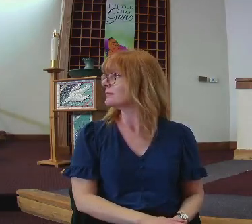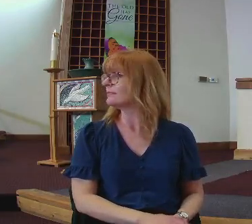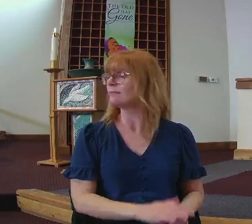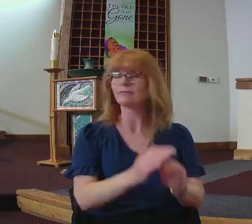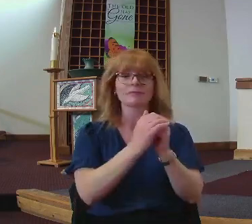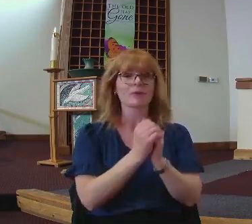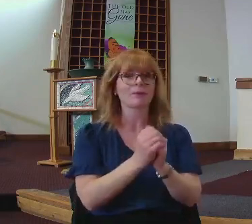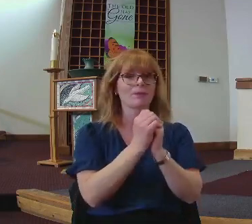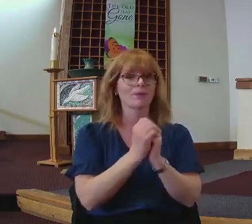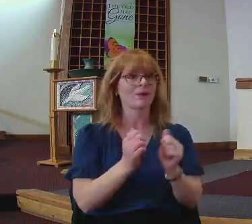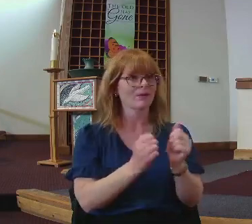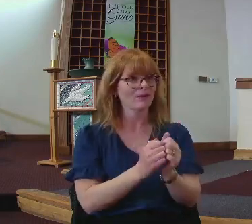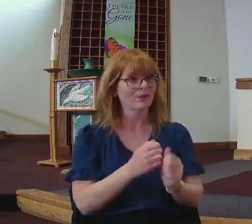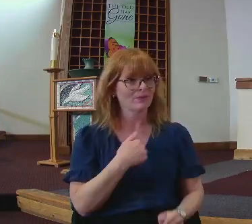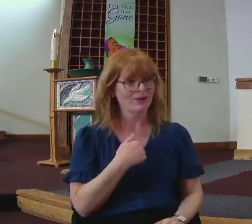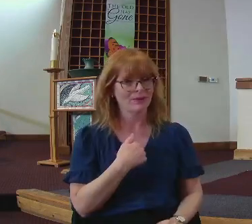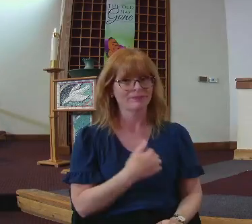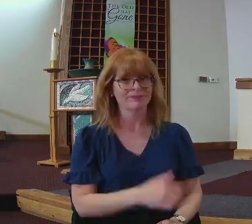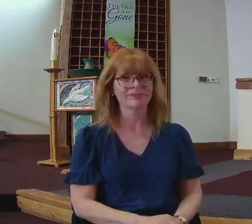Will you pray with me?